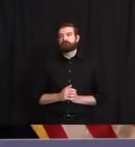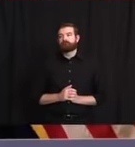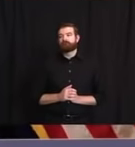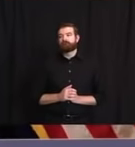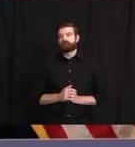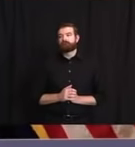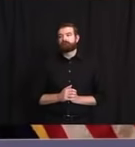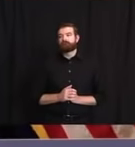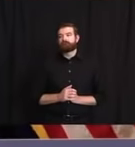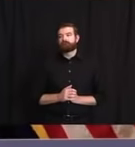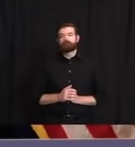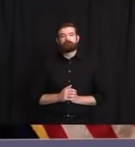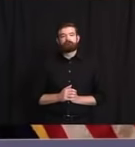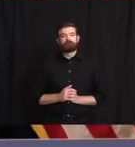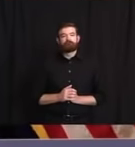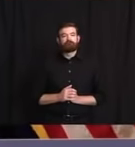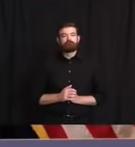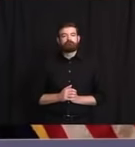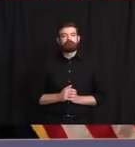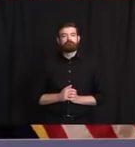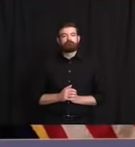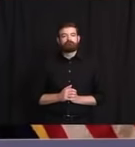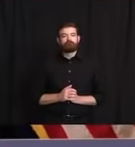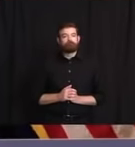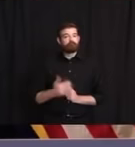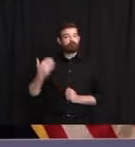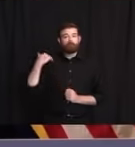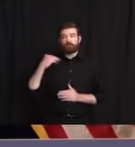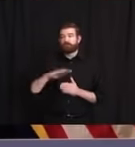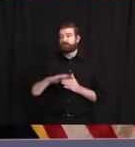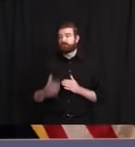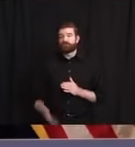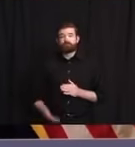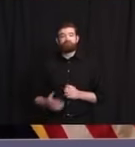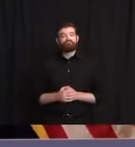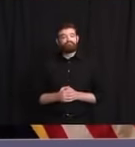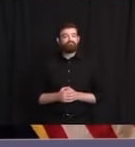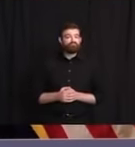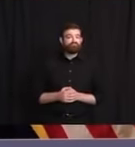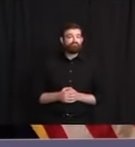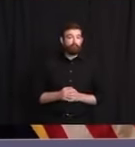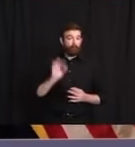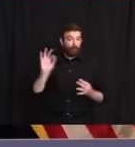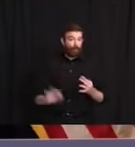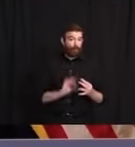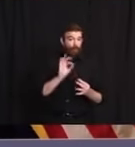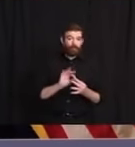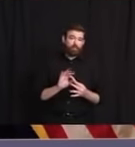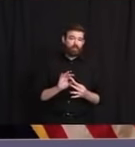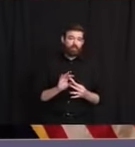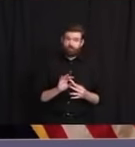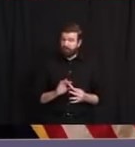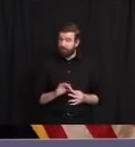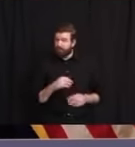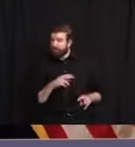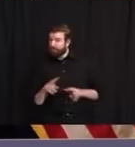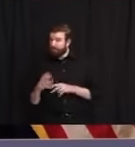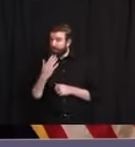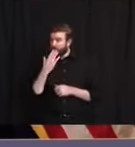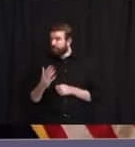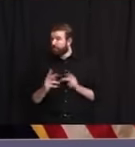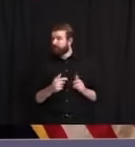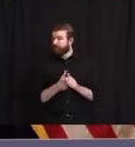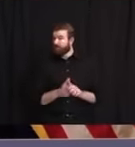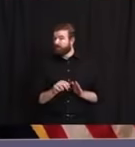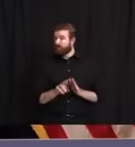Again, I think we came out of this weekend, not batting 1,000, but about as good as we could have hoped. And that doesn't surprise